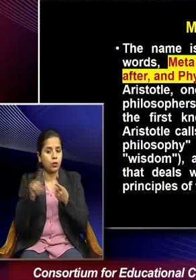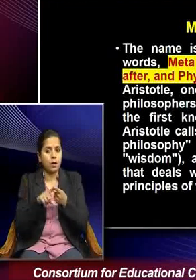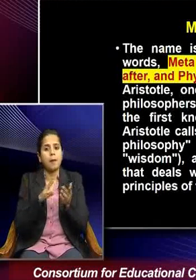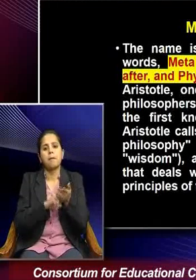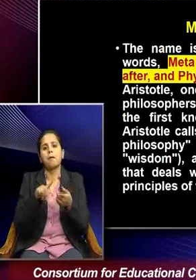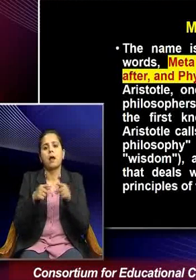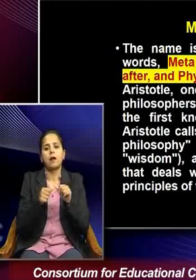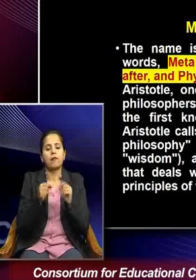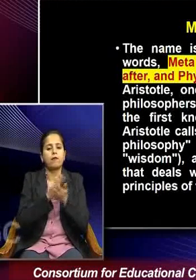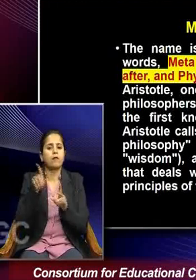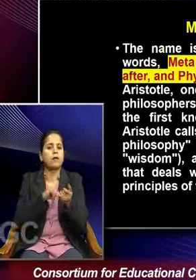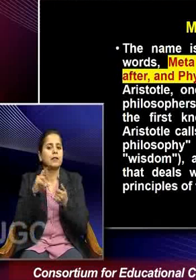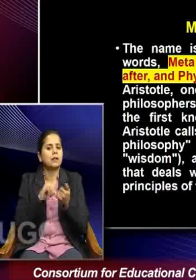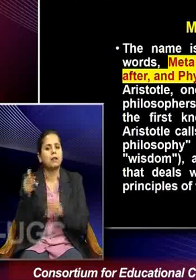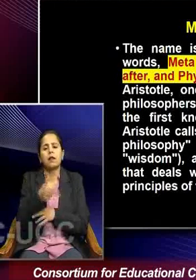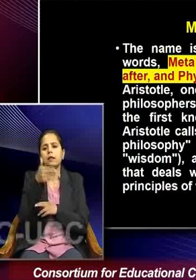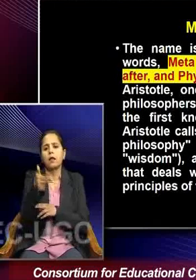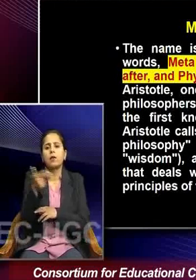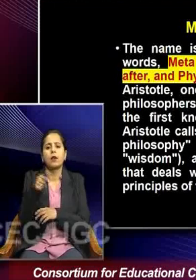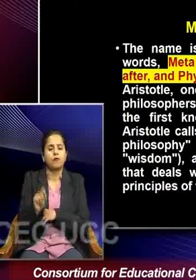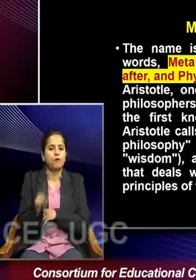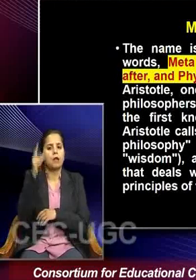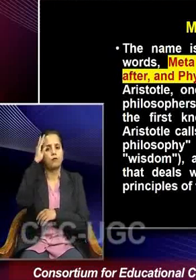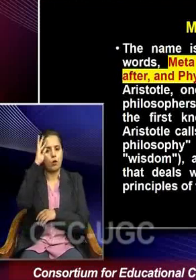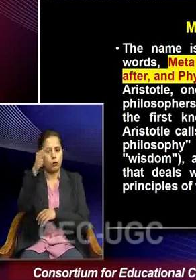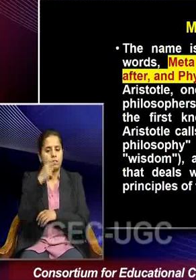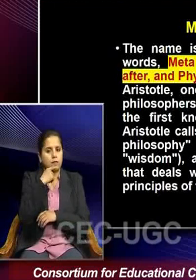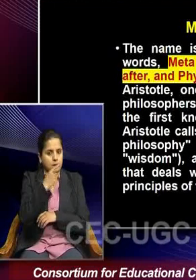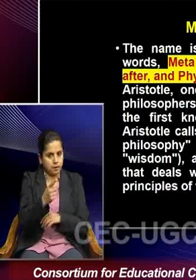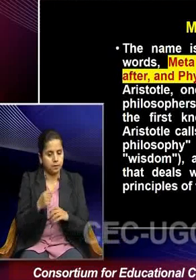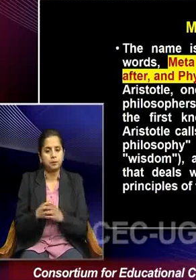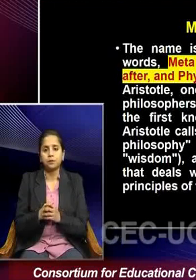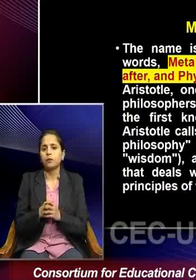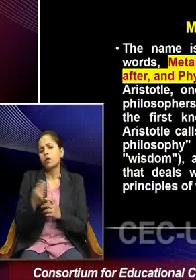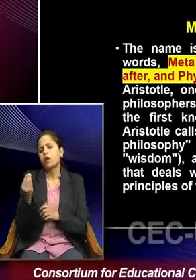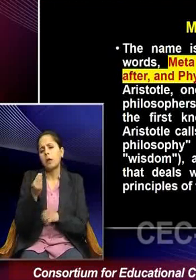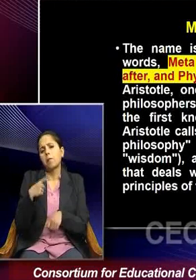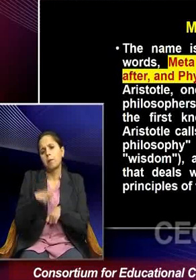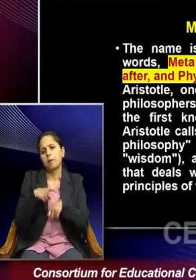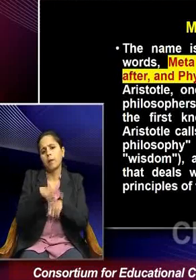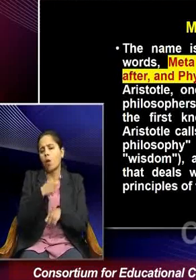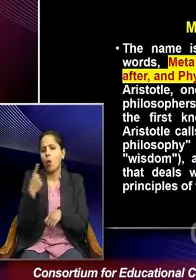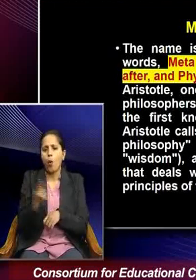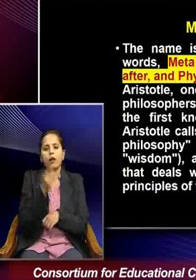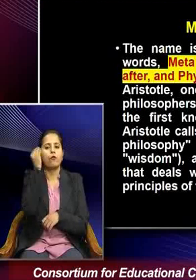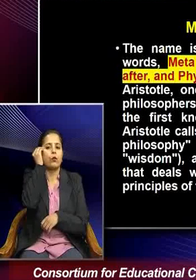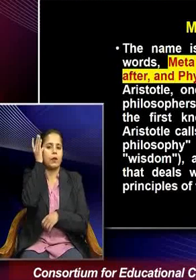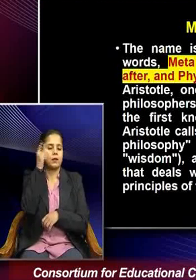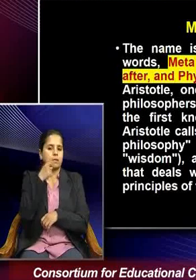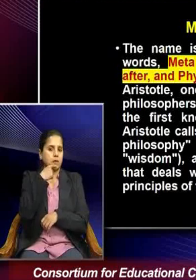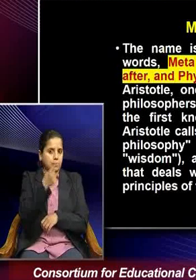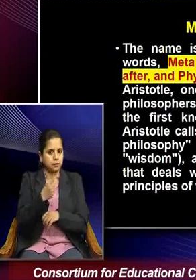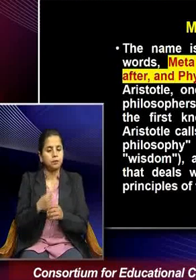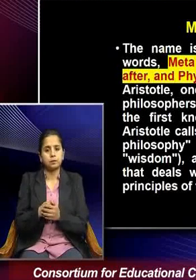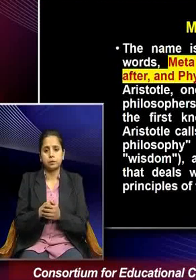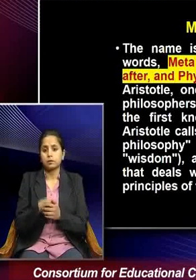metaphysics as the first philosophy, or sometimes just wisdom,